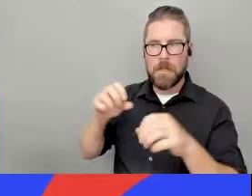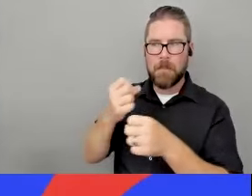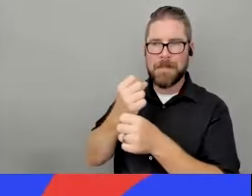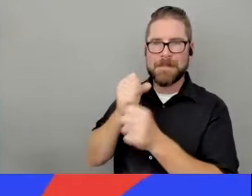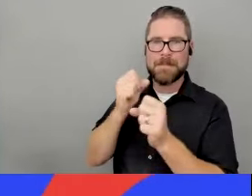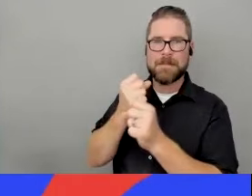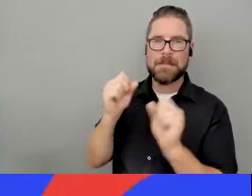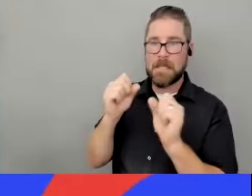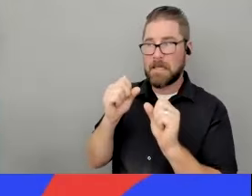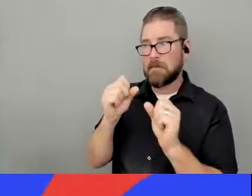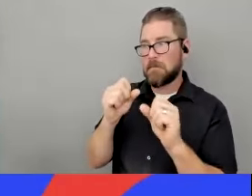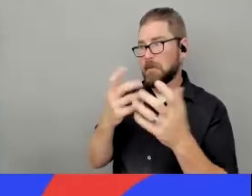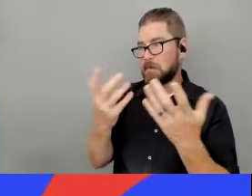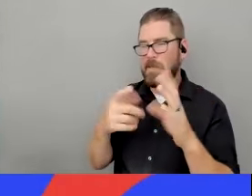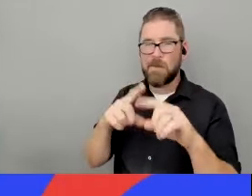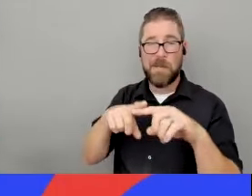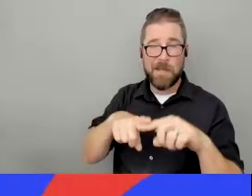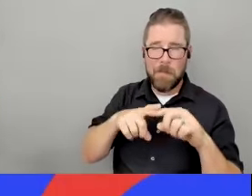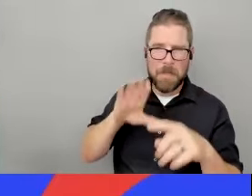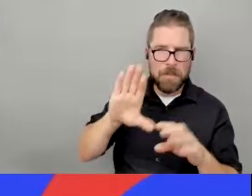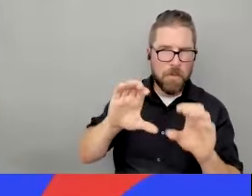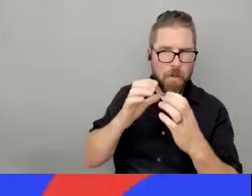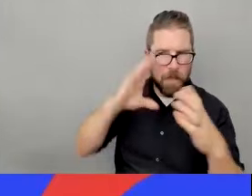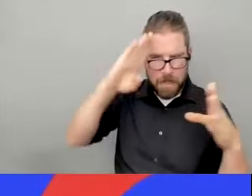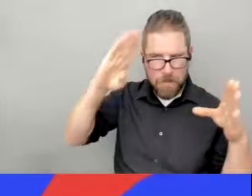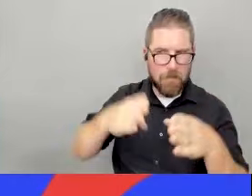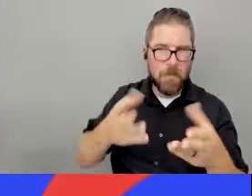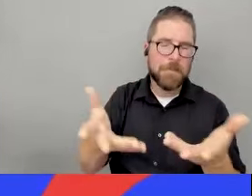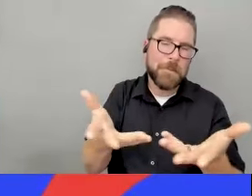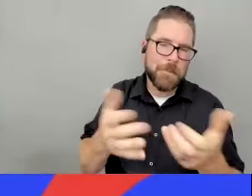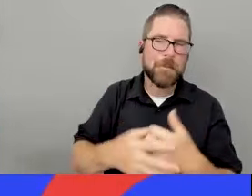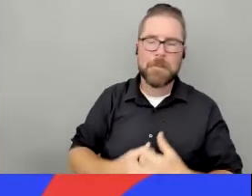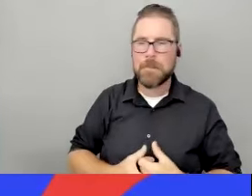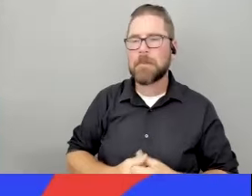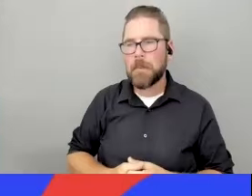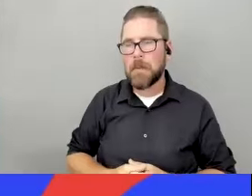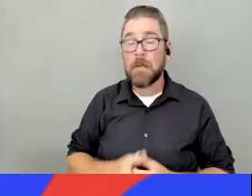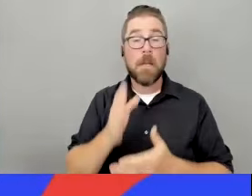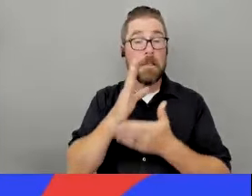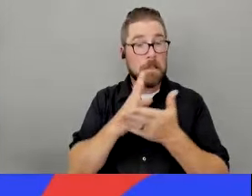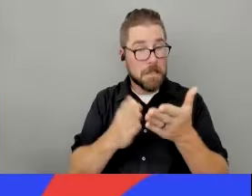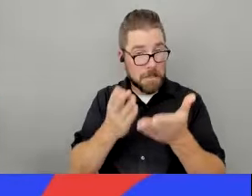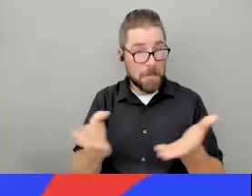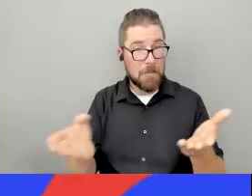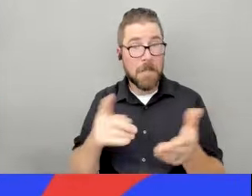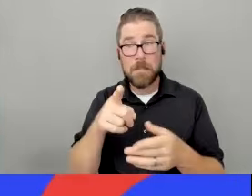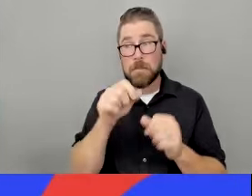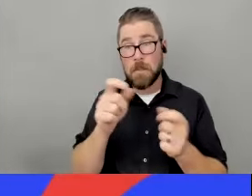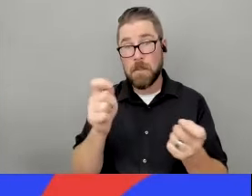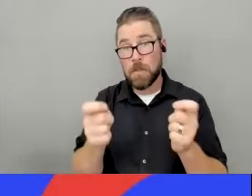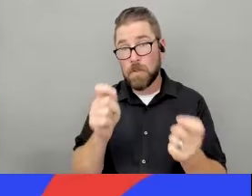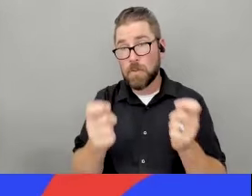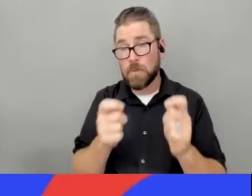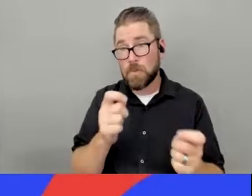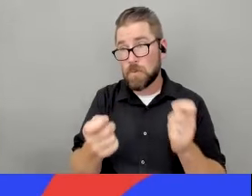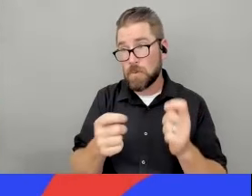focus is. Now, some things that, you can also control is letting the student have the ability to change